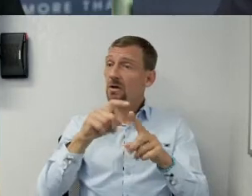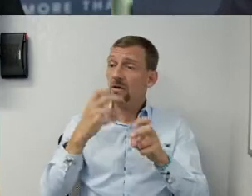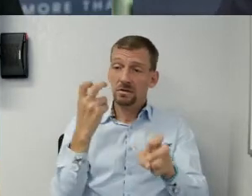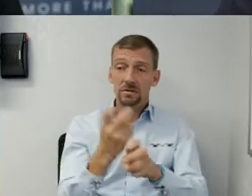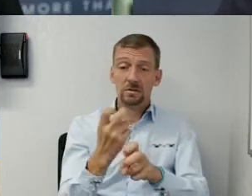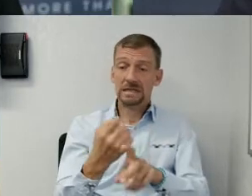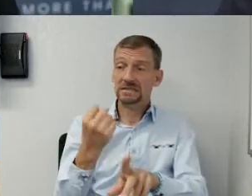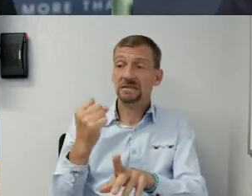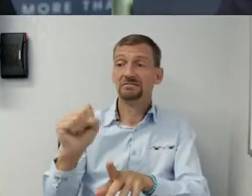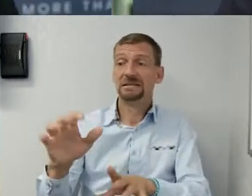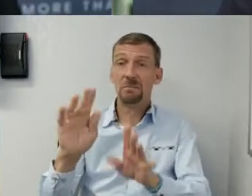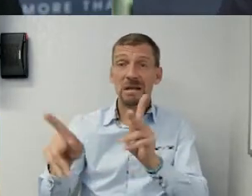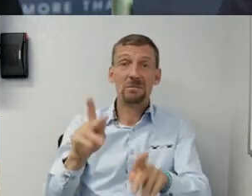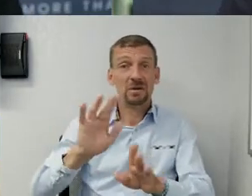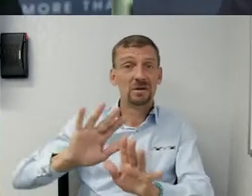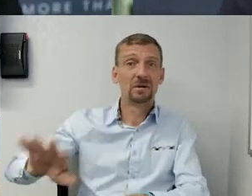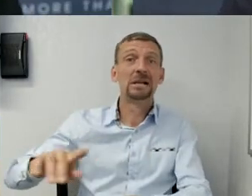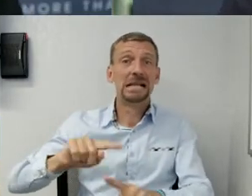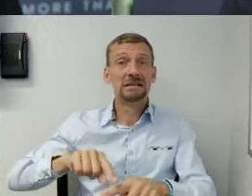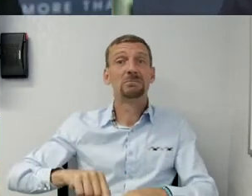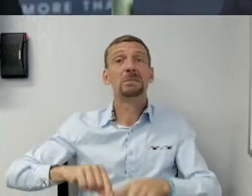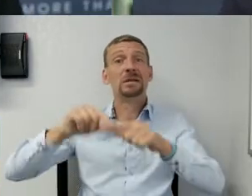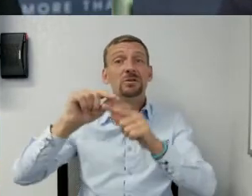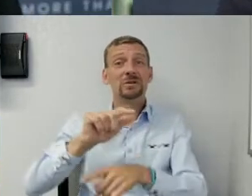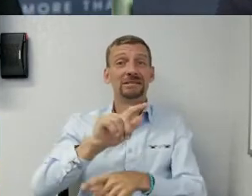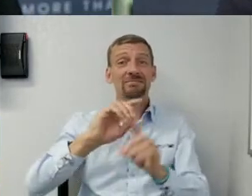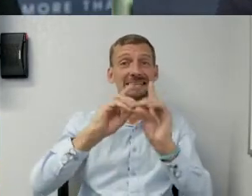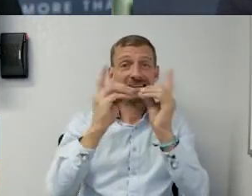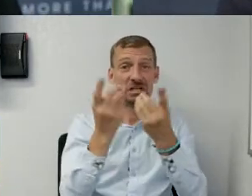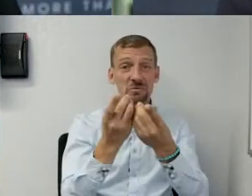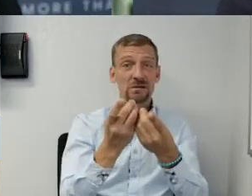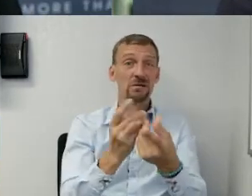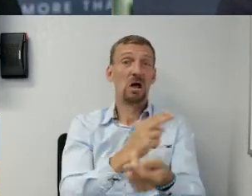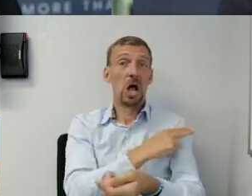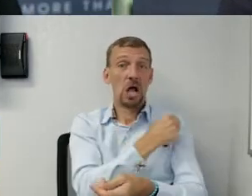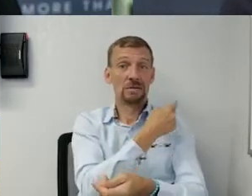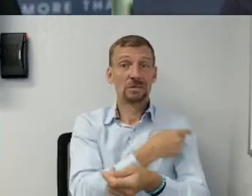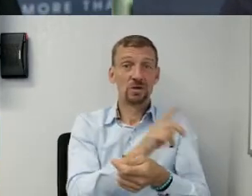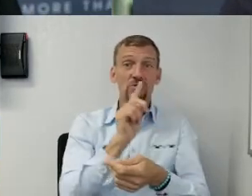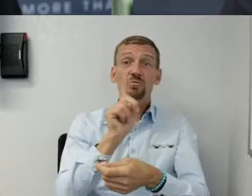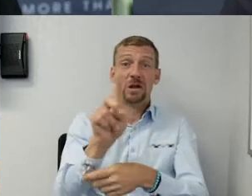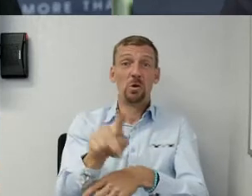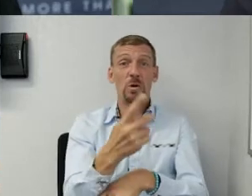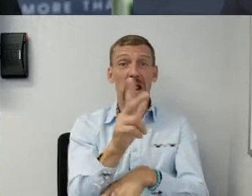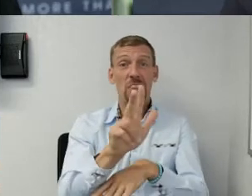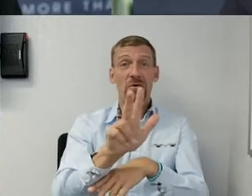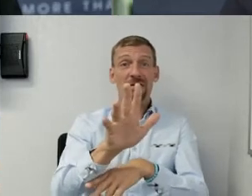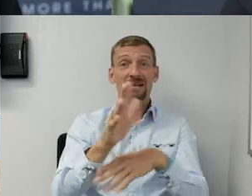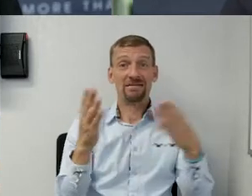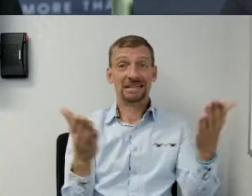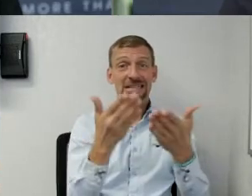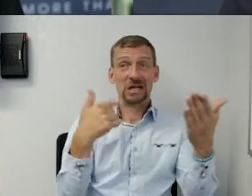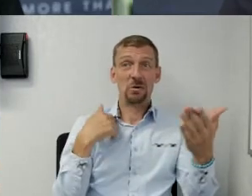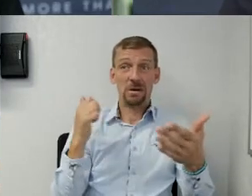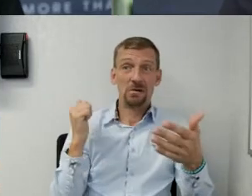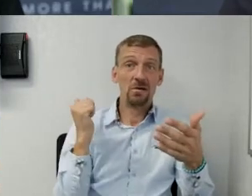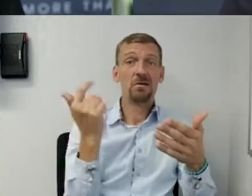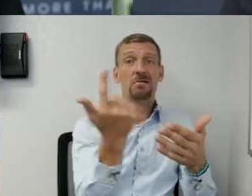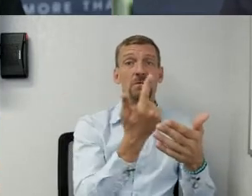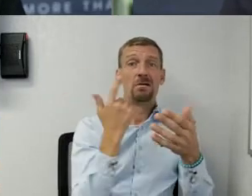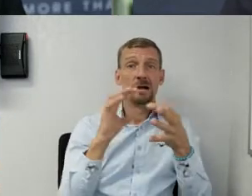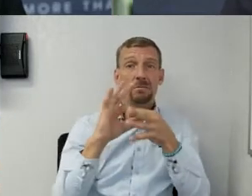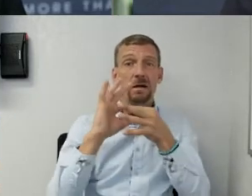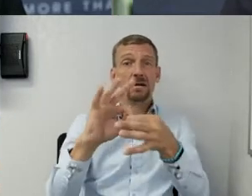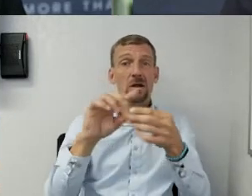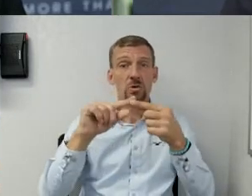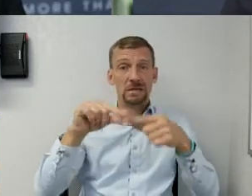know, hospitals, especially district hospitals, there are only 35 of us Right. that are still left in the Right. state, and we all belong to a